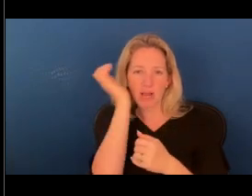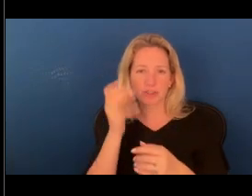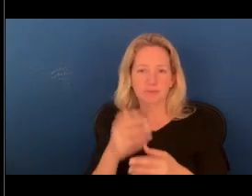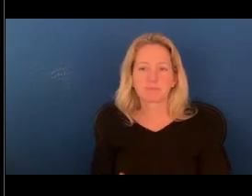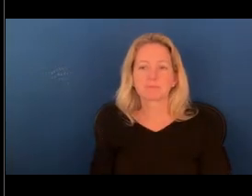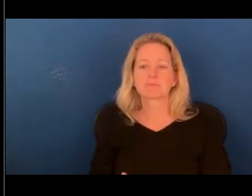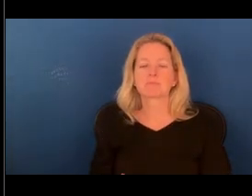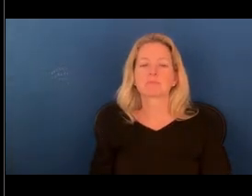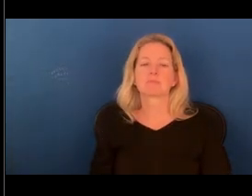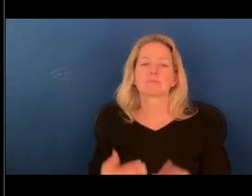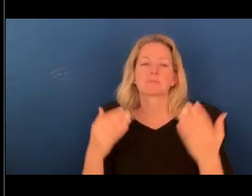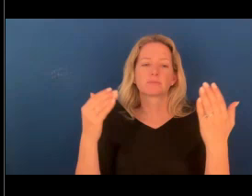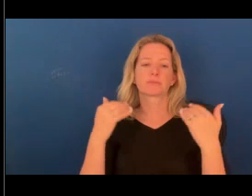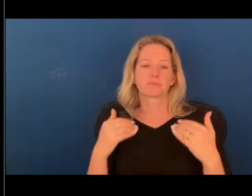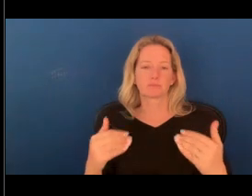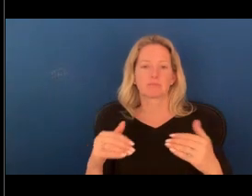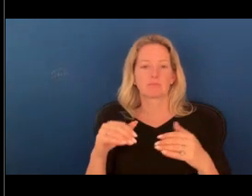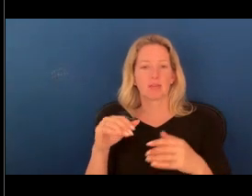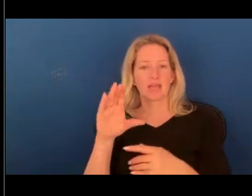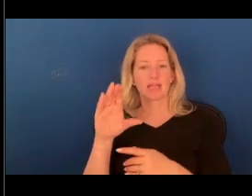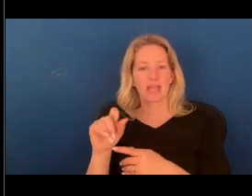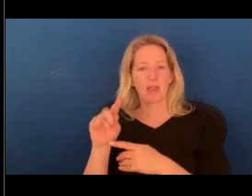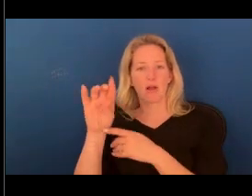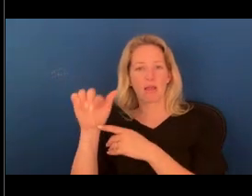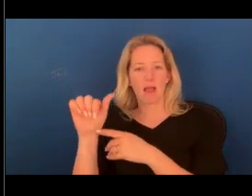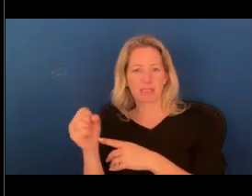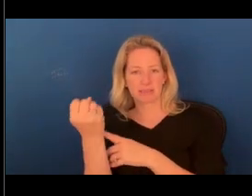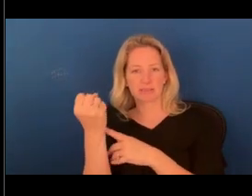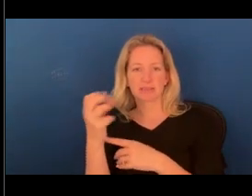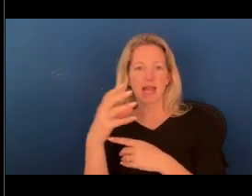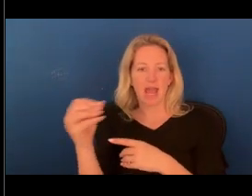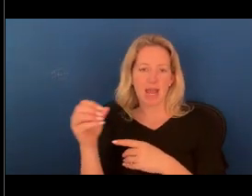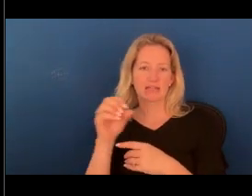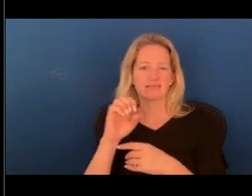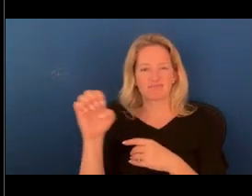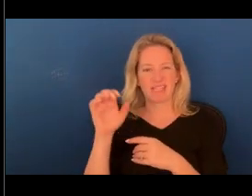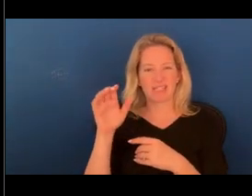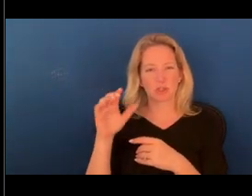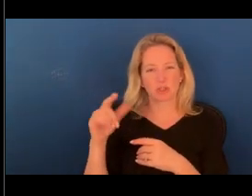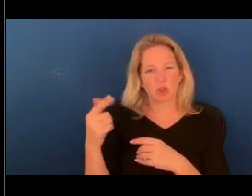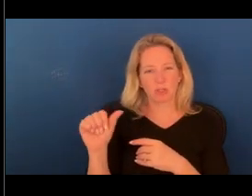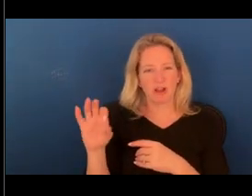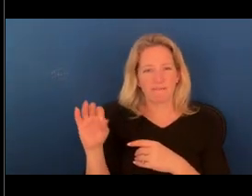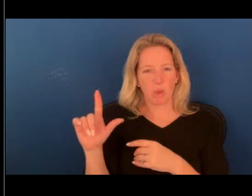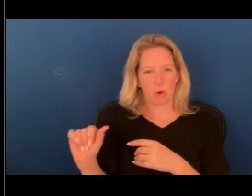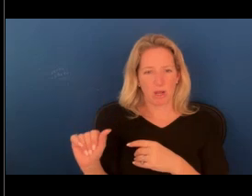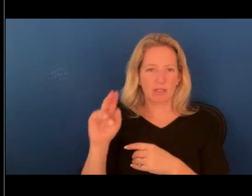trash mitigation in the Carolinas and the eastern regions of Georgia and Florida. The intention of the